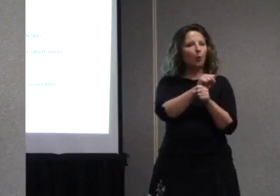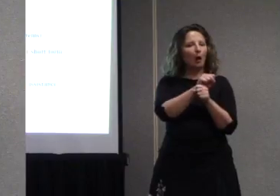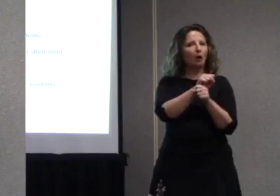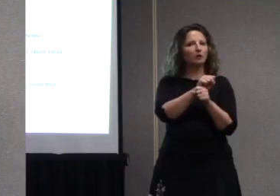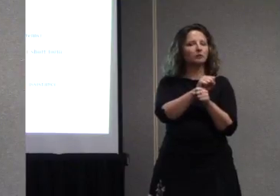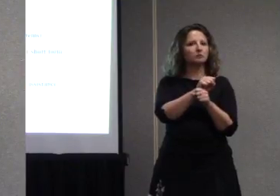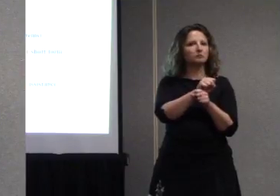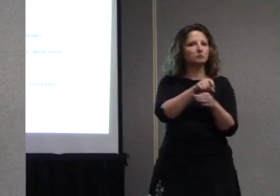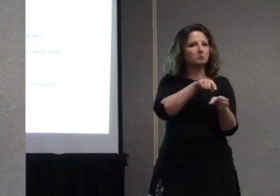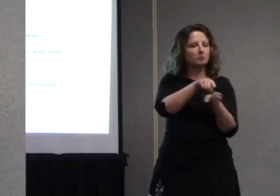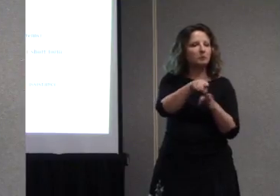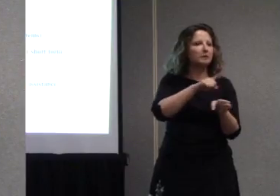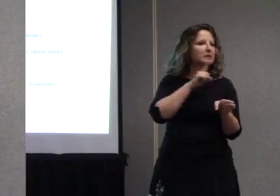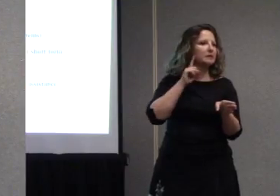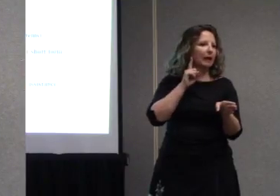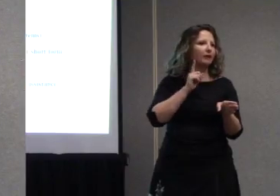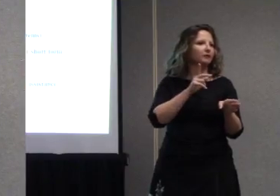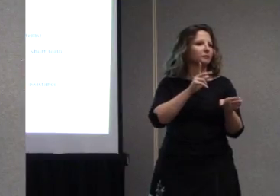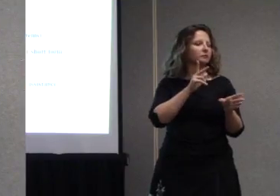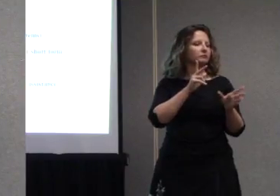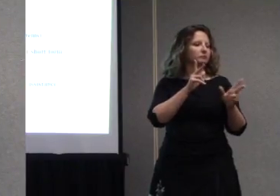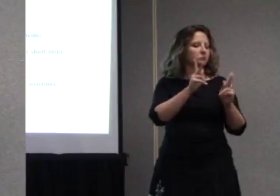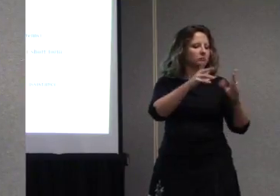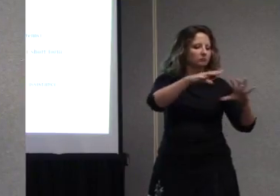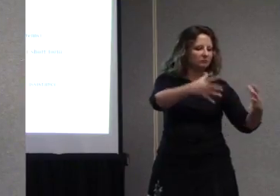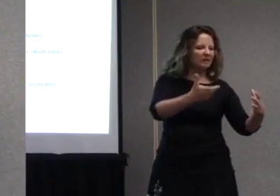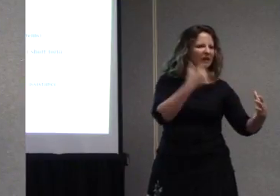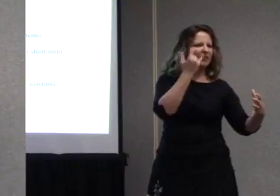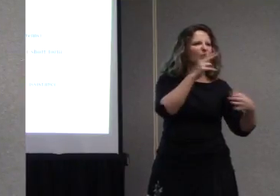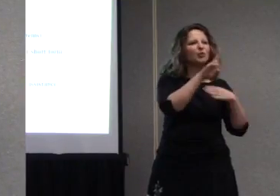all of you in deafness, if you've used any kind of instrument, either